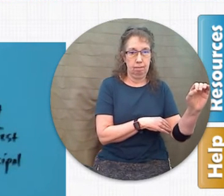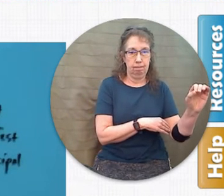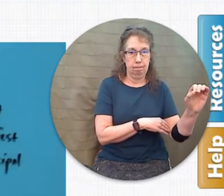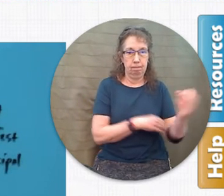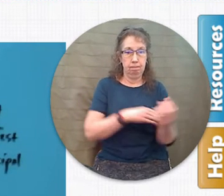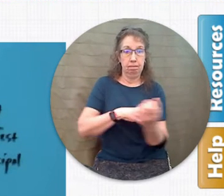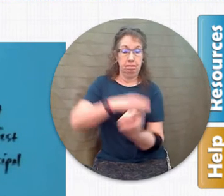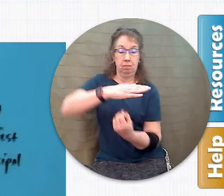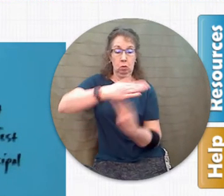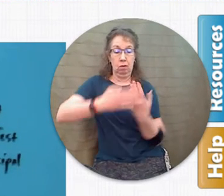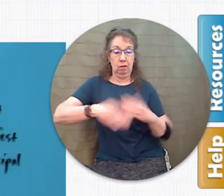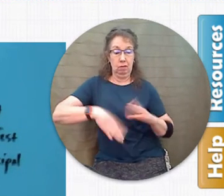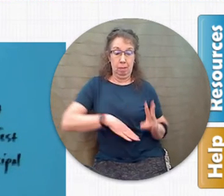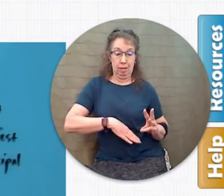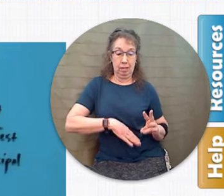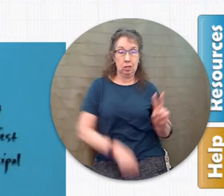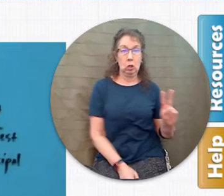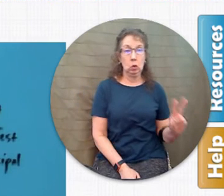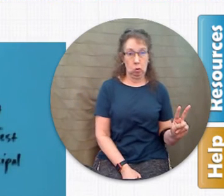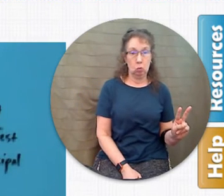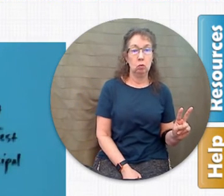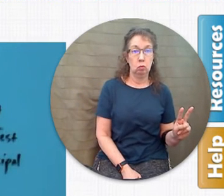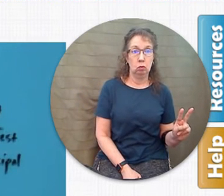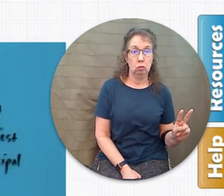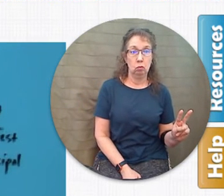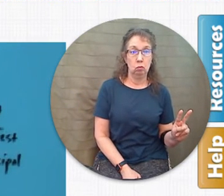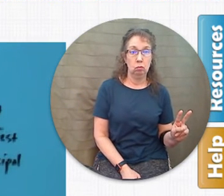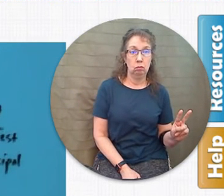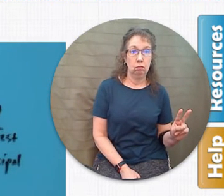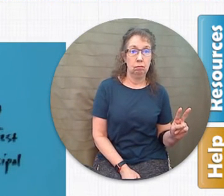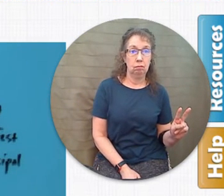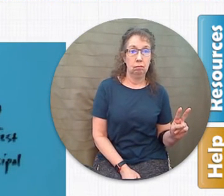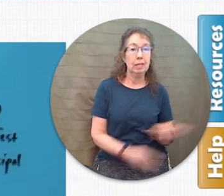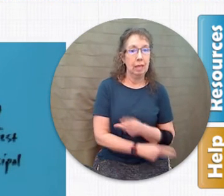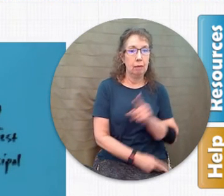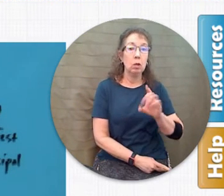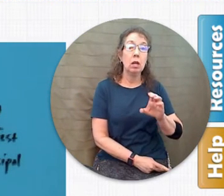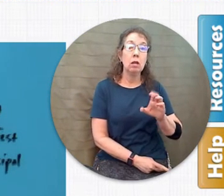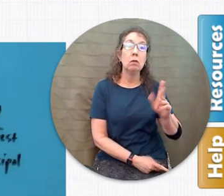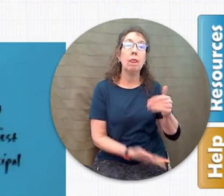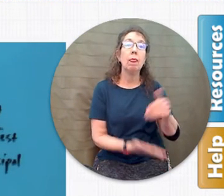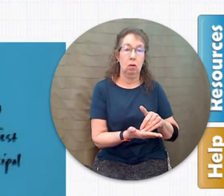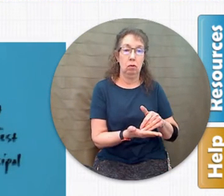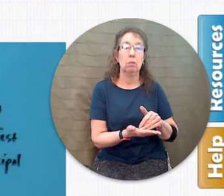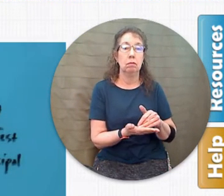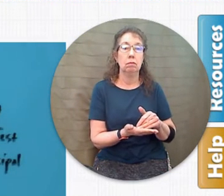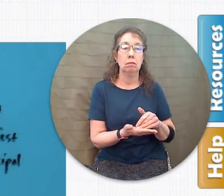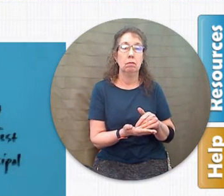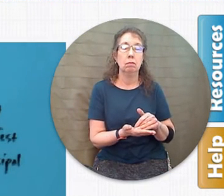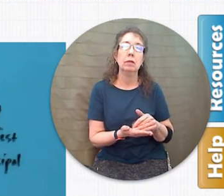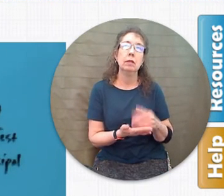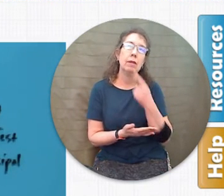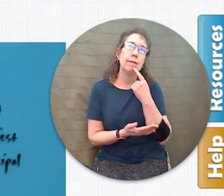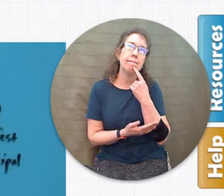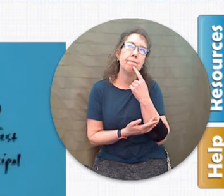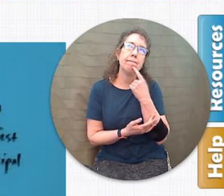And 12 divided by 6 is 2. And I multiply this by, again, 100,000. So I say to myself, what